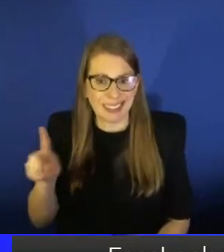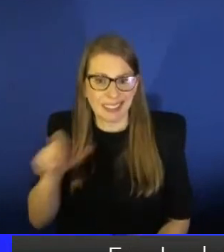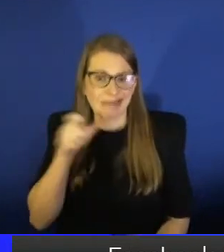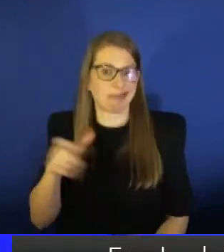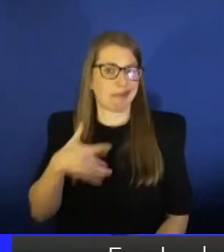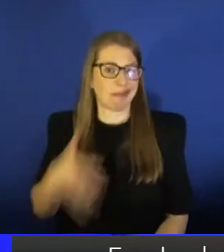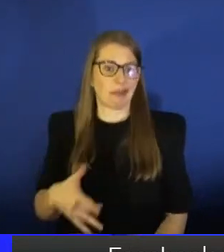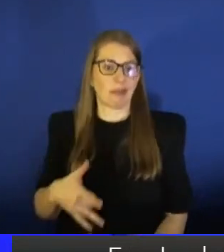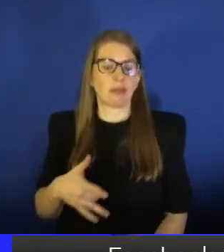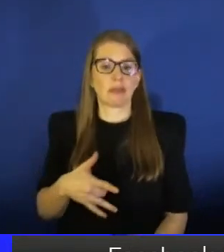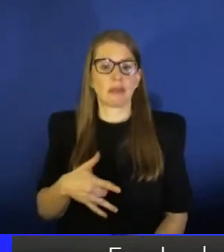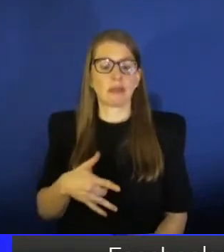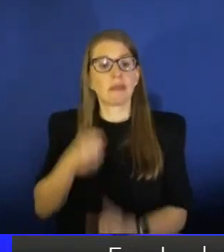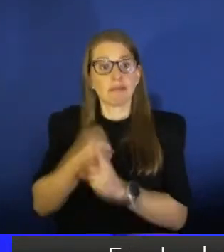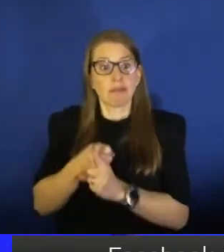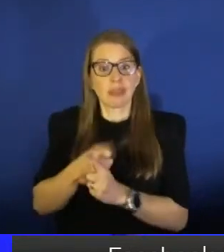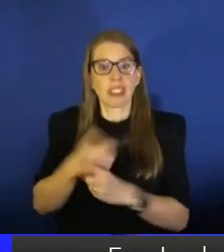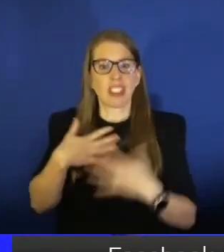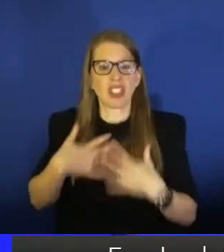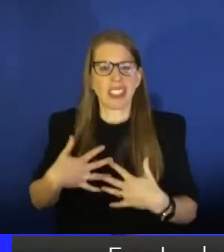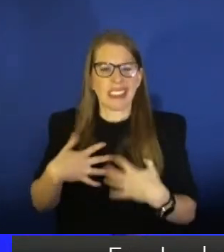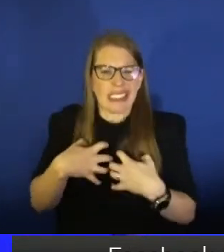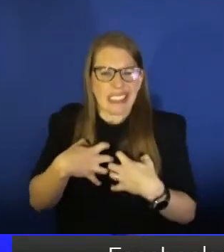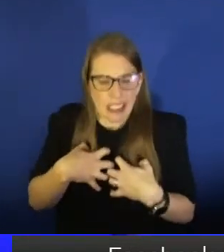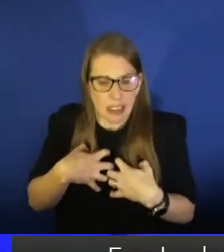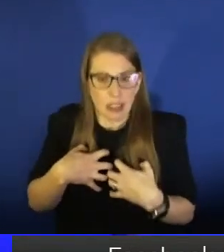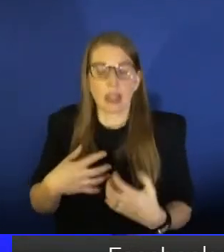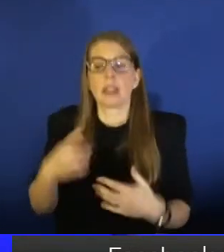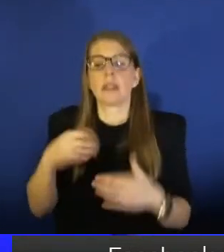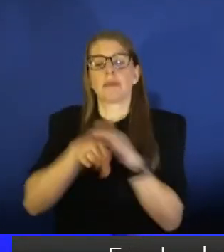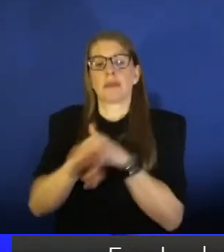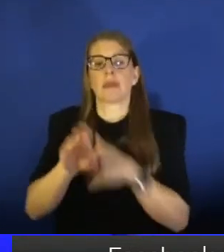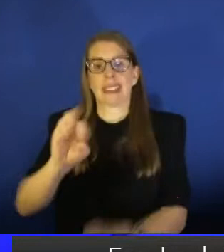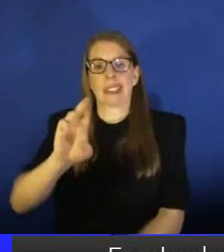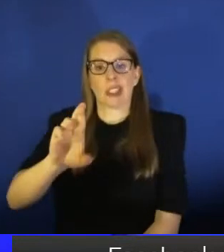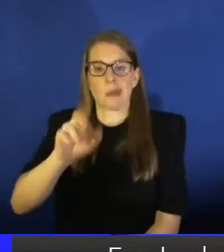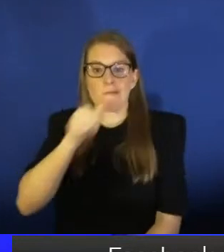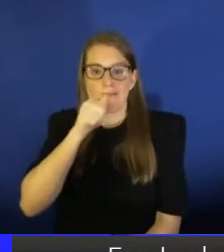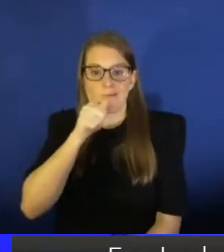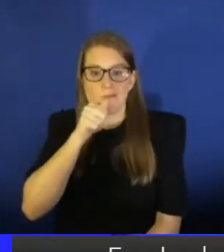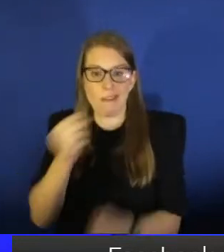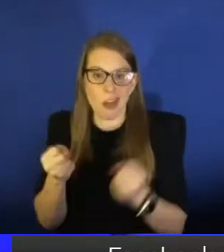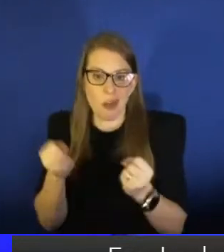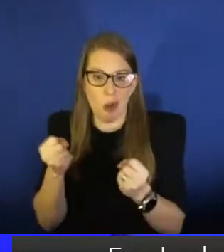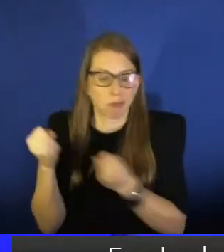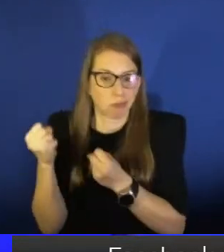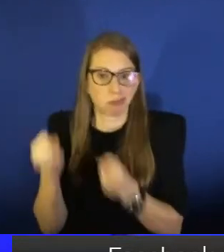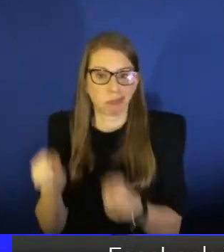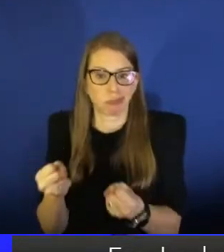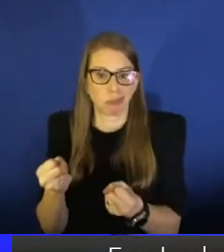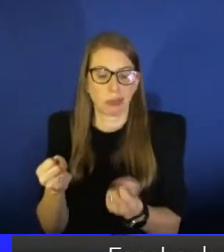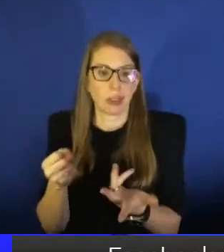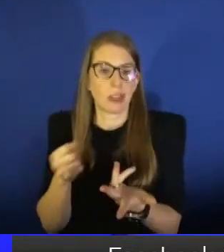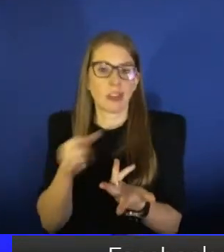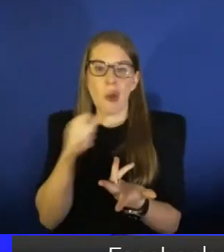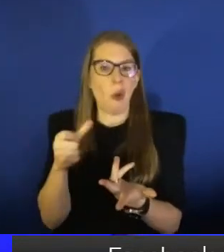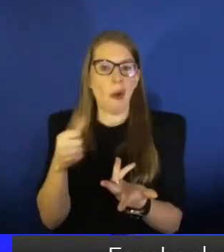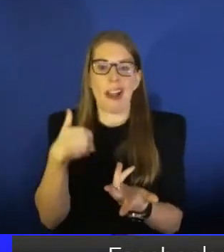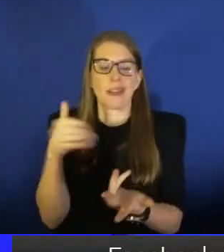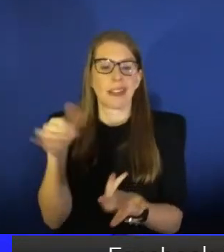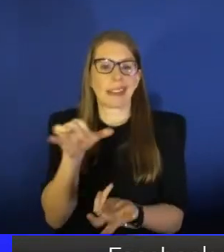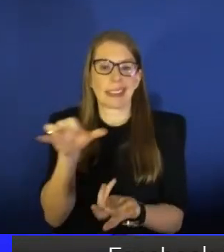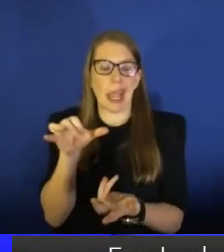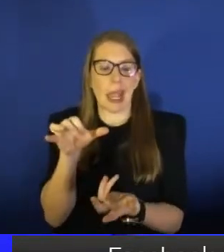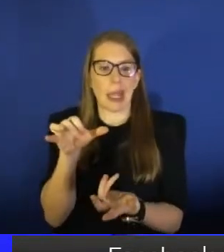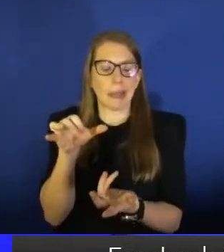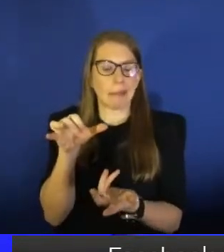pain patients in rural settings come to the ER by private car. So we don't necessarily have the same level of activation of